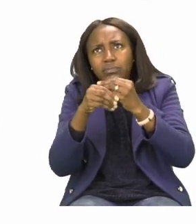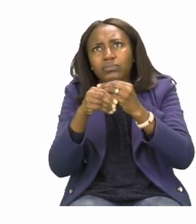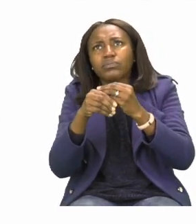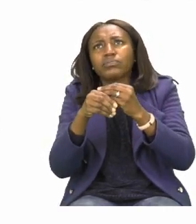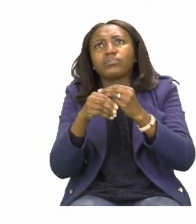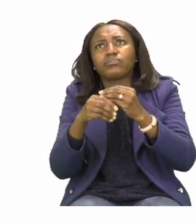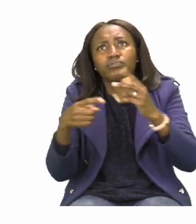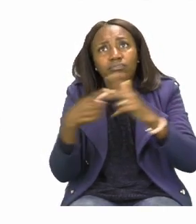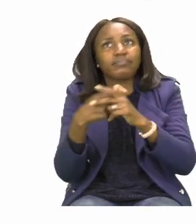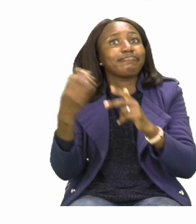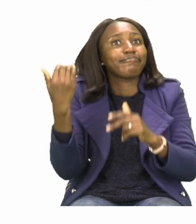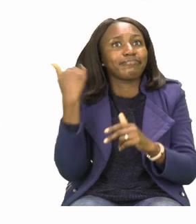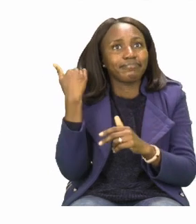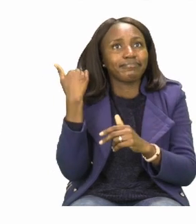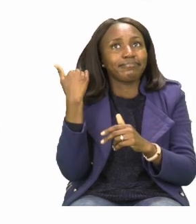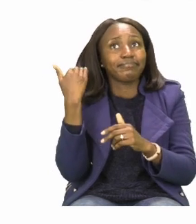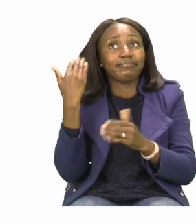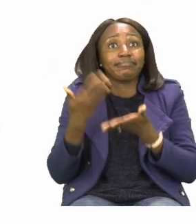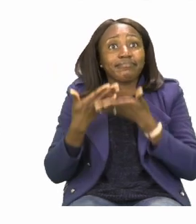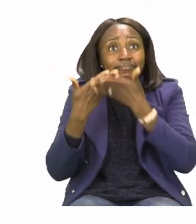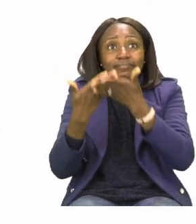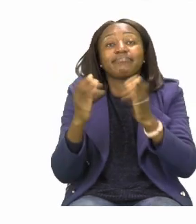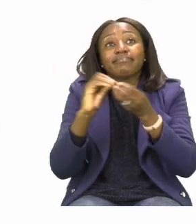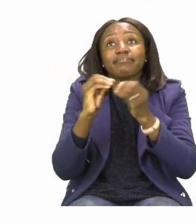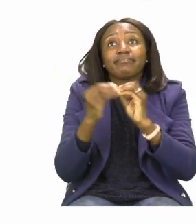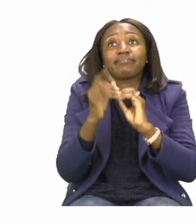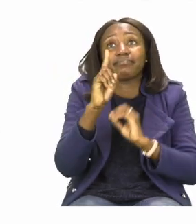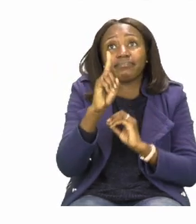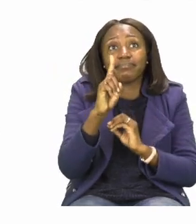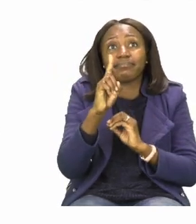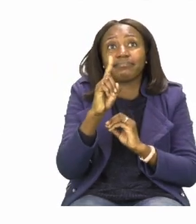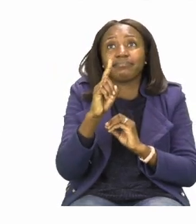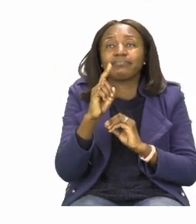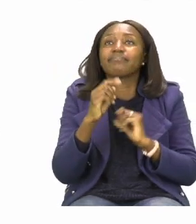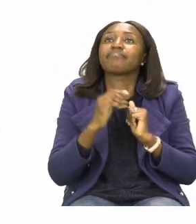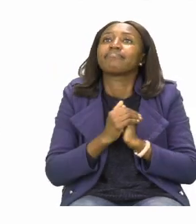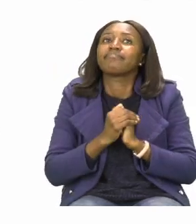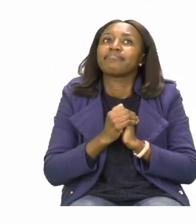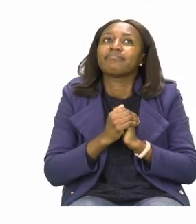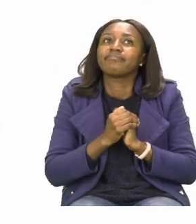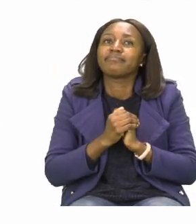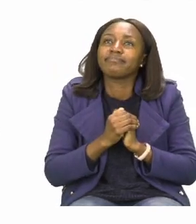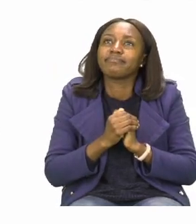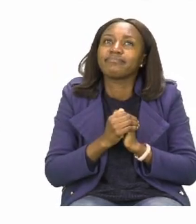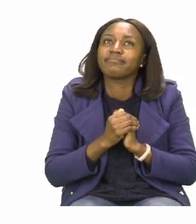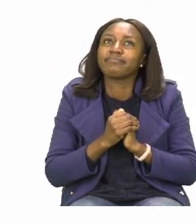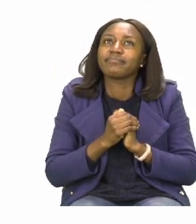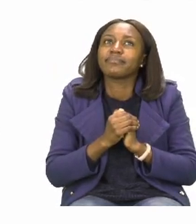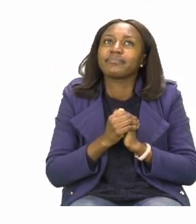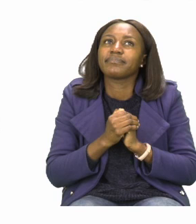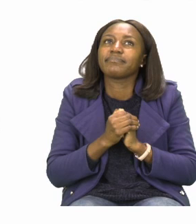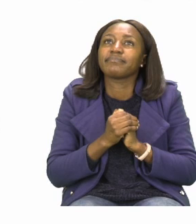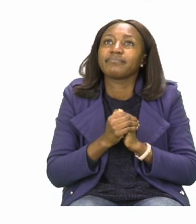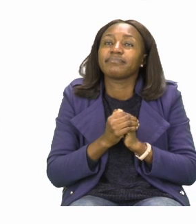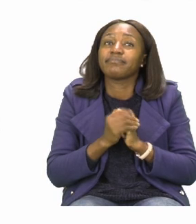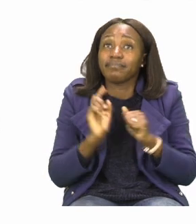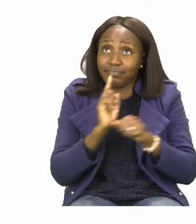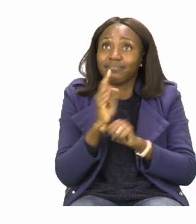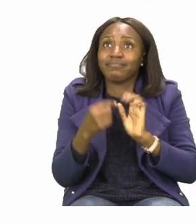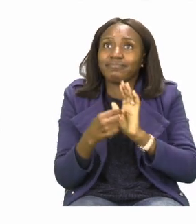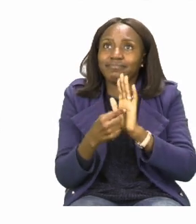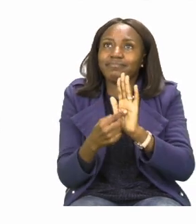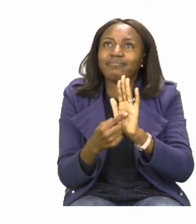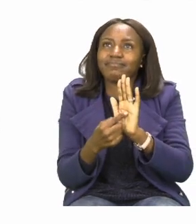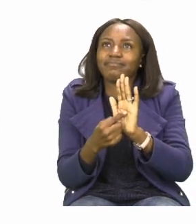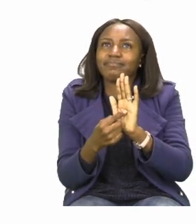Let's try and do number 1 together. Now, before we do number 1 together, I want to show you what